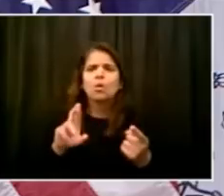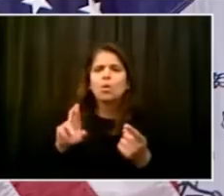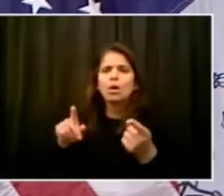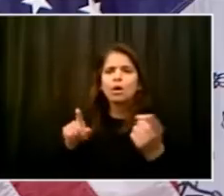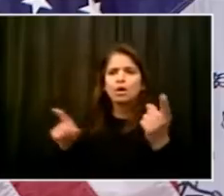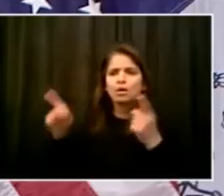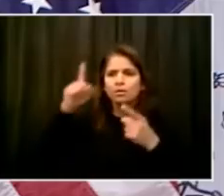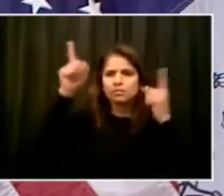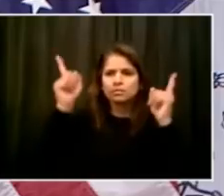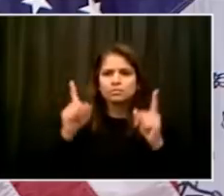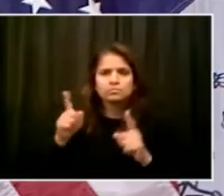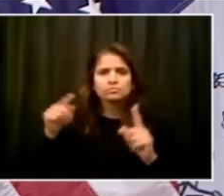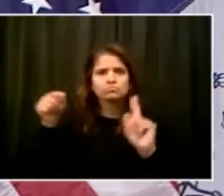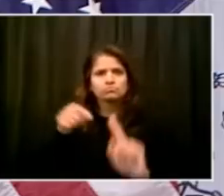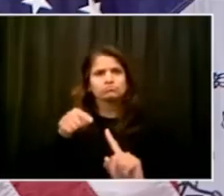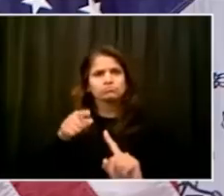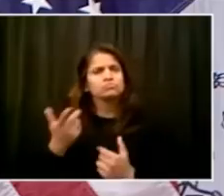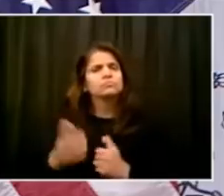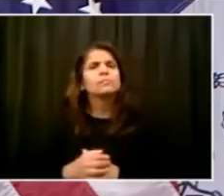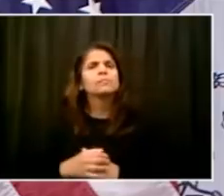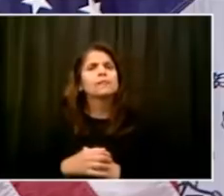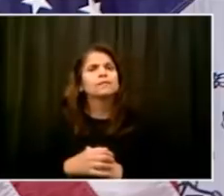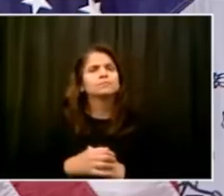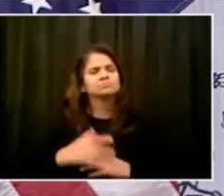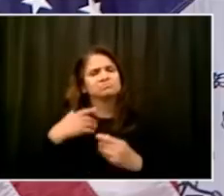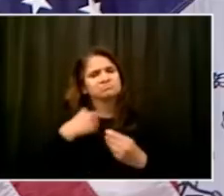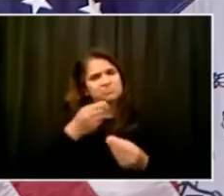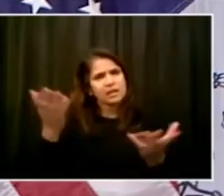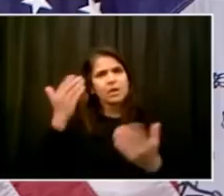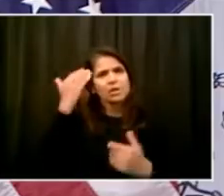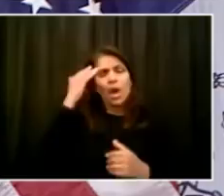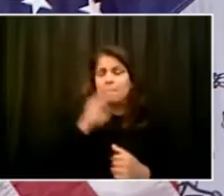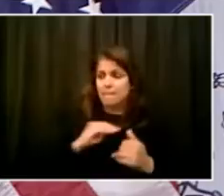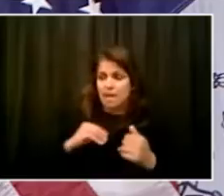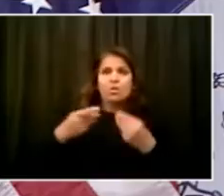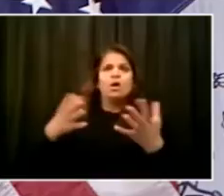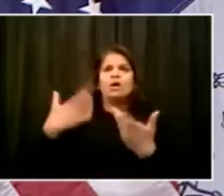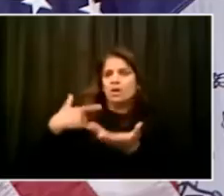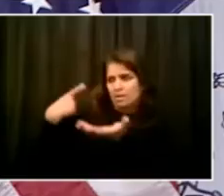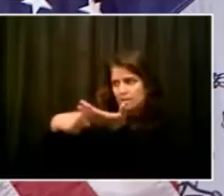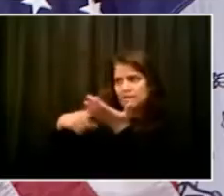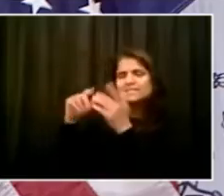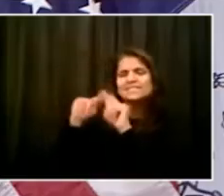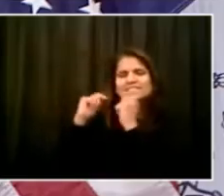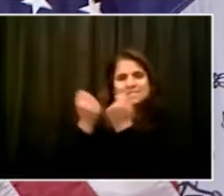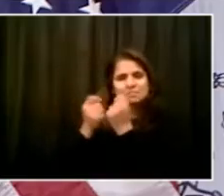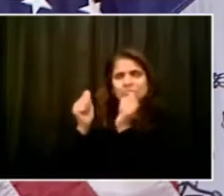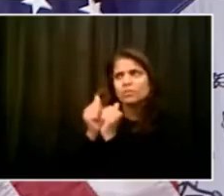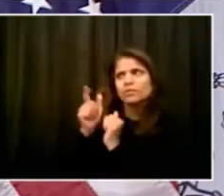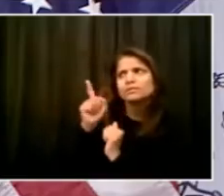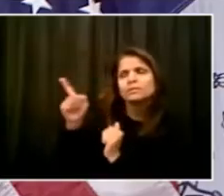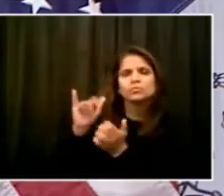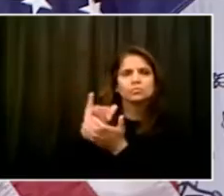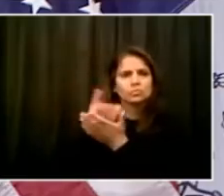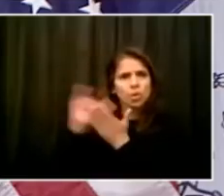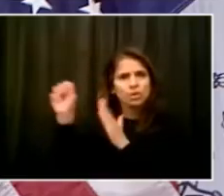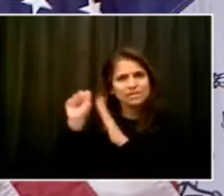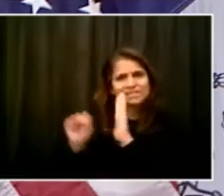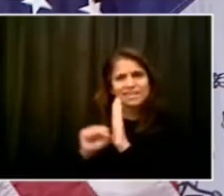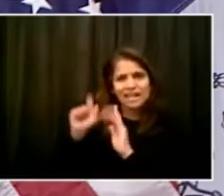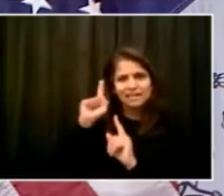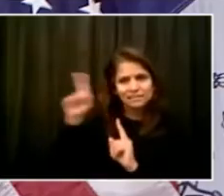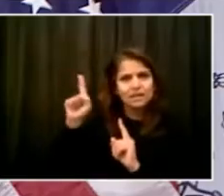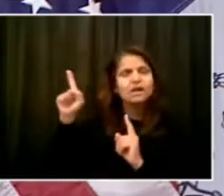The singular focus we all had was on what was going to save the most lives, and that's what we did for weeks and weeks and weeks. And